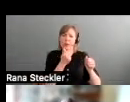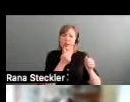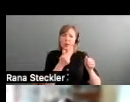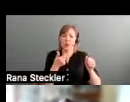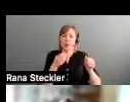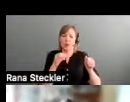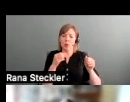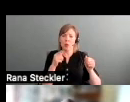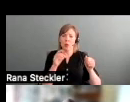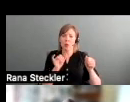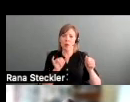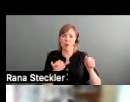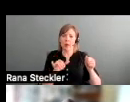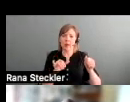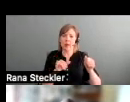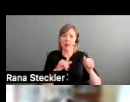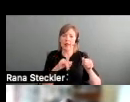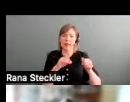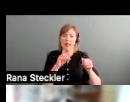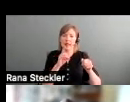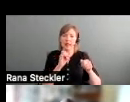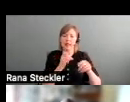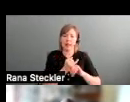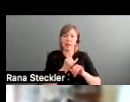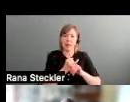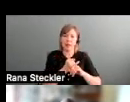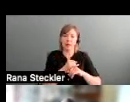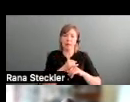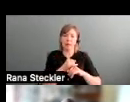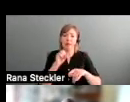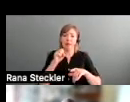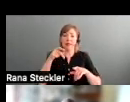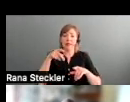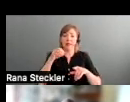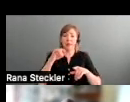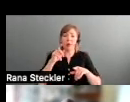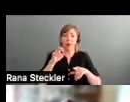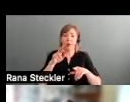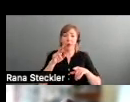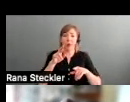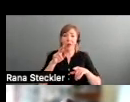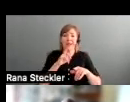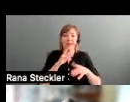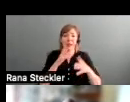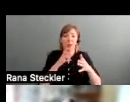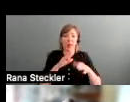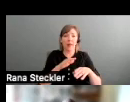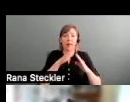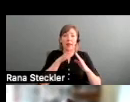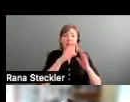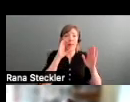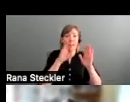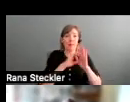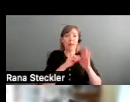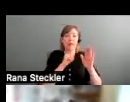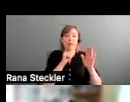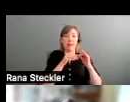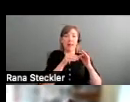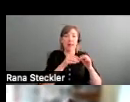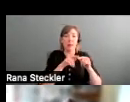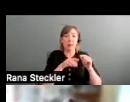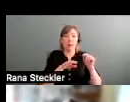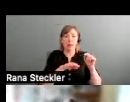Google deinstitutionalization. And the spoiler alert is that the top image did not actually lead to the